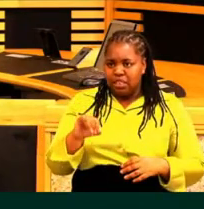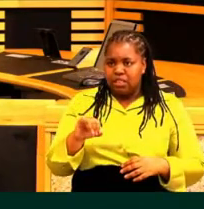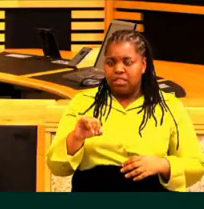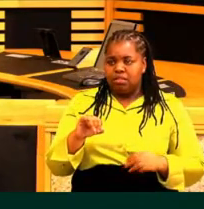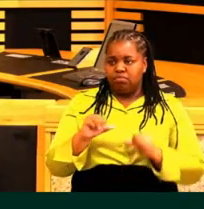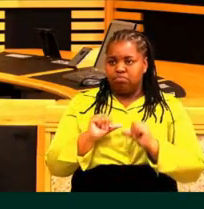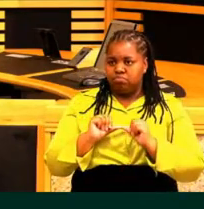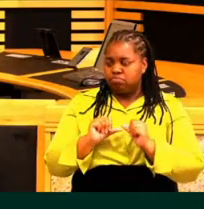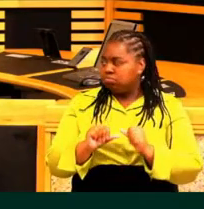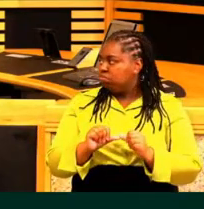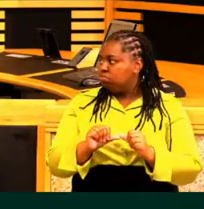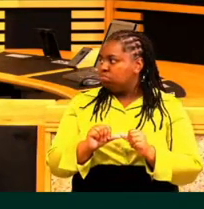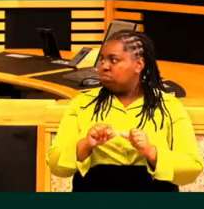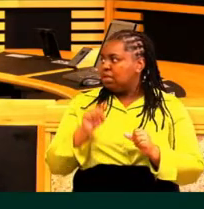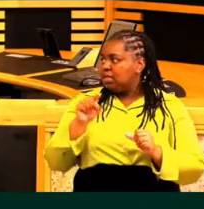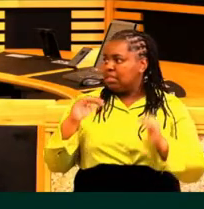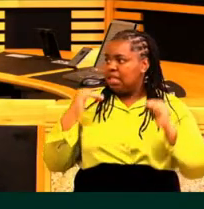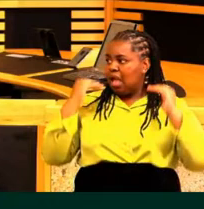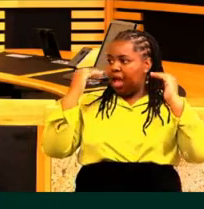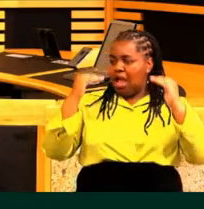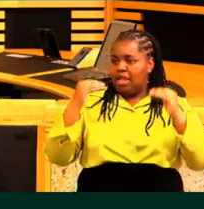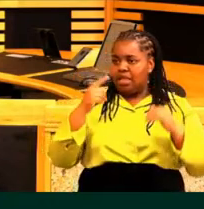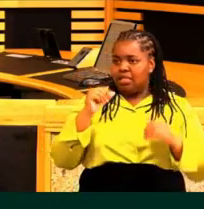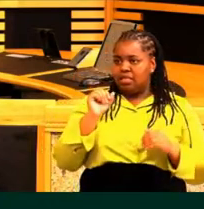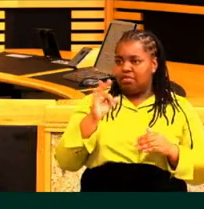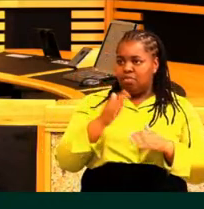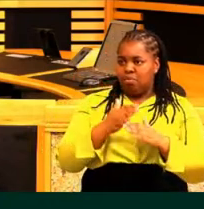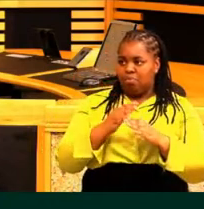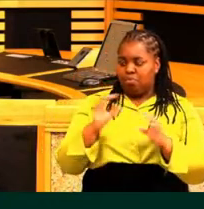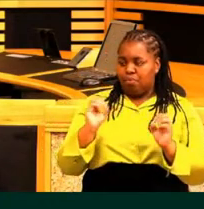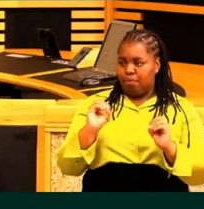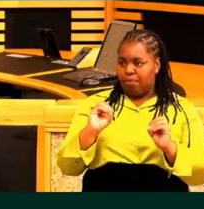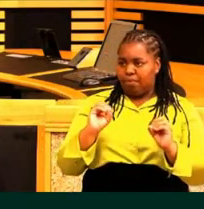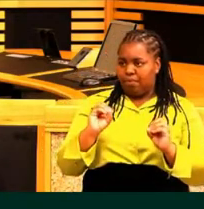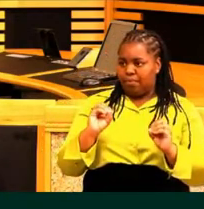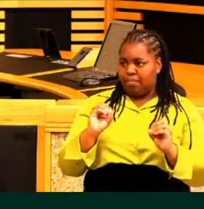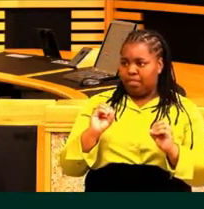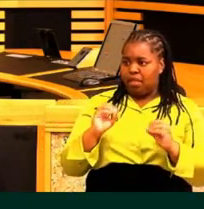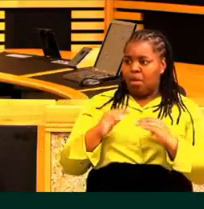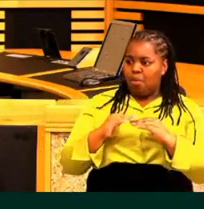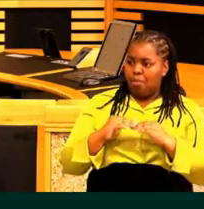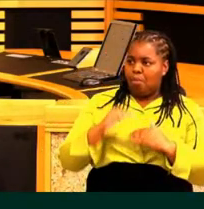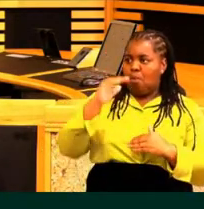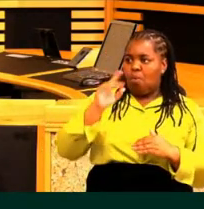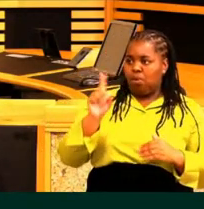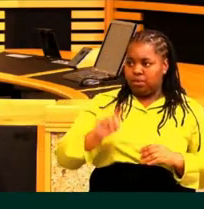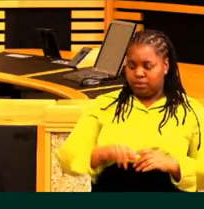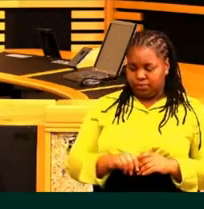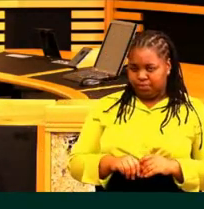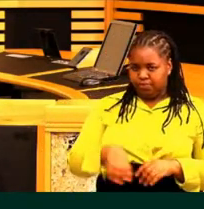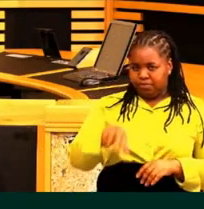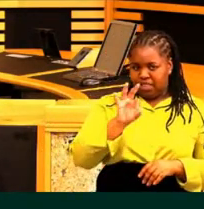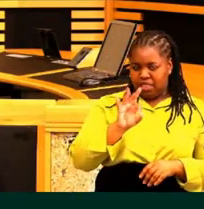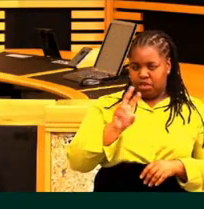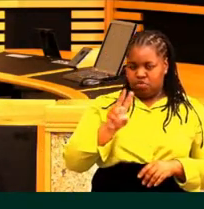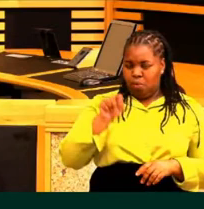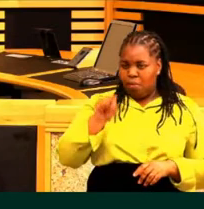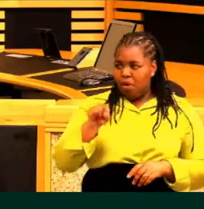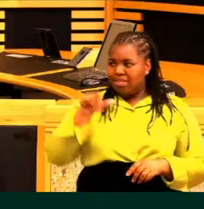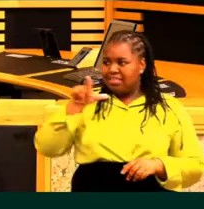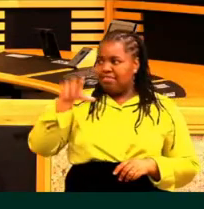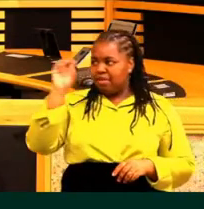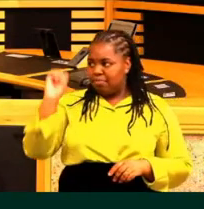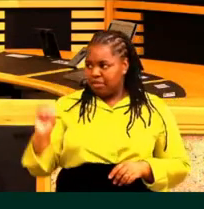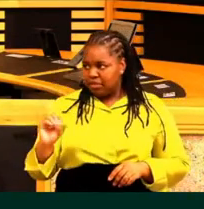is the highest in terms of unemployment hovering above 32.7 percent